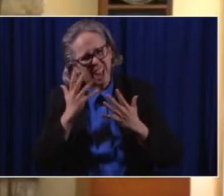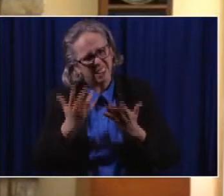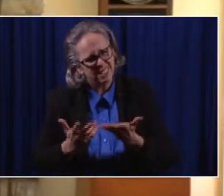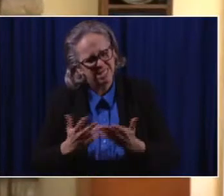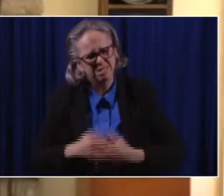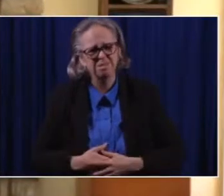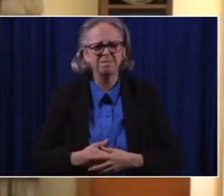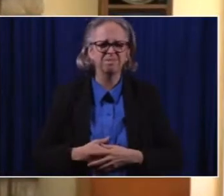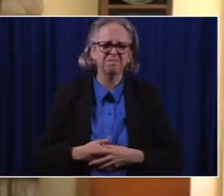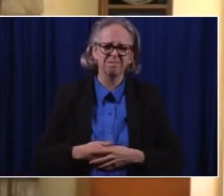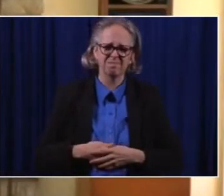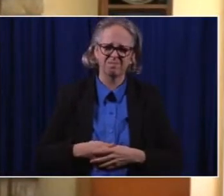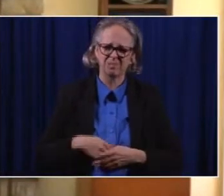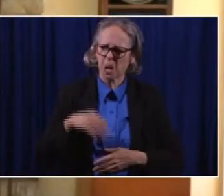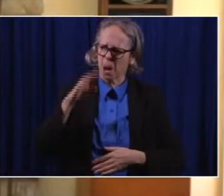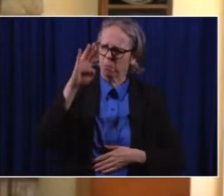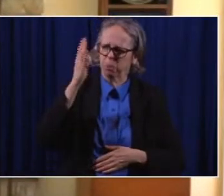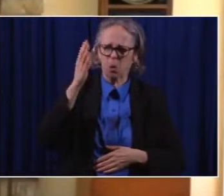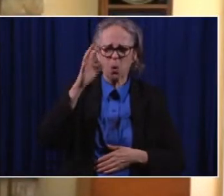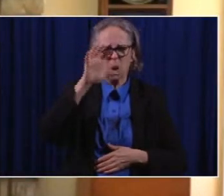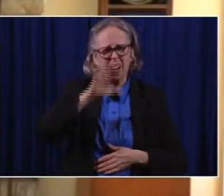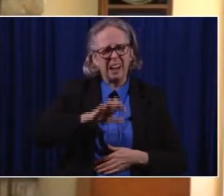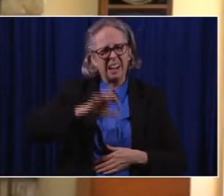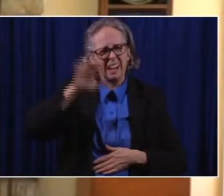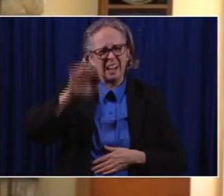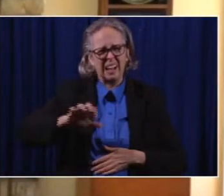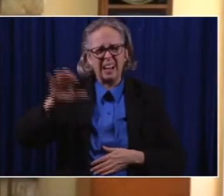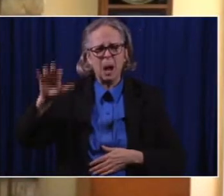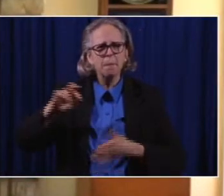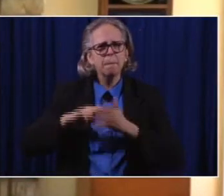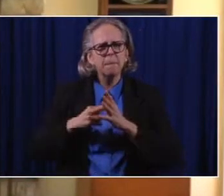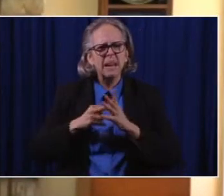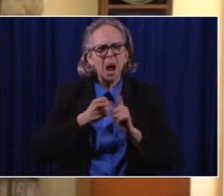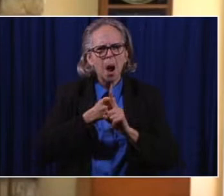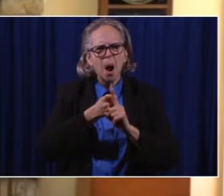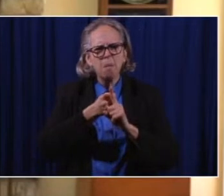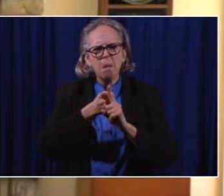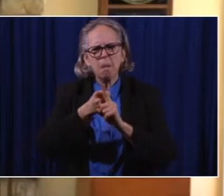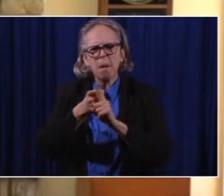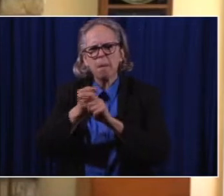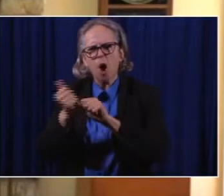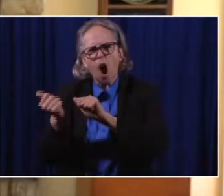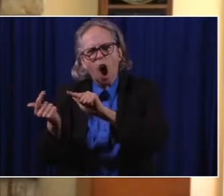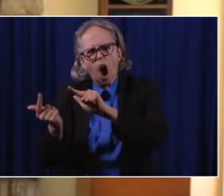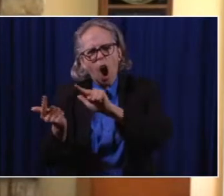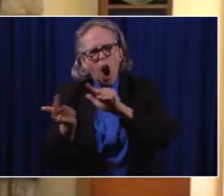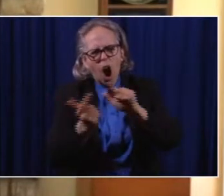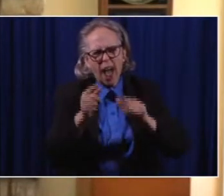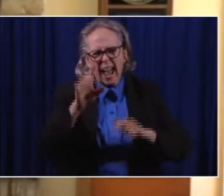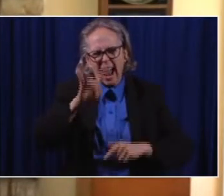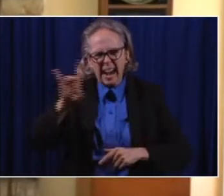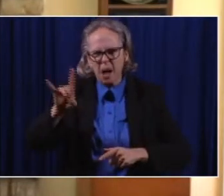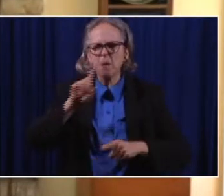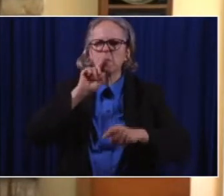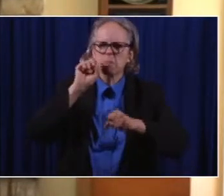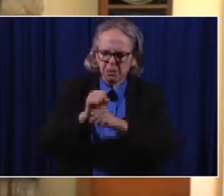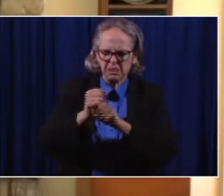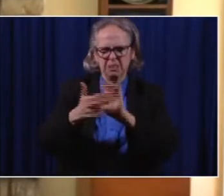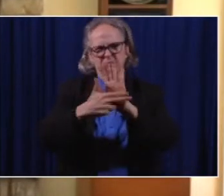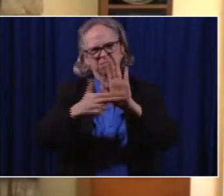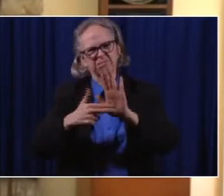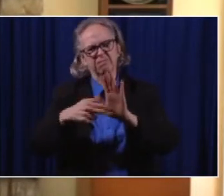is the color blue, every single county in Ohio now, every single county is a high incidence county. And if you go